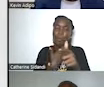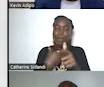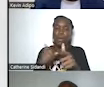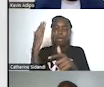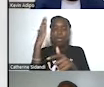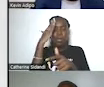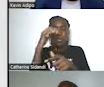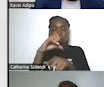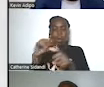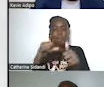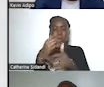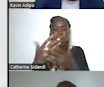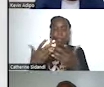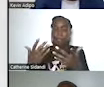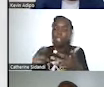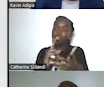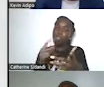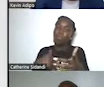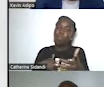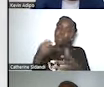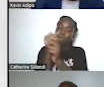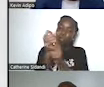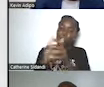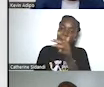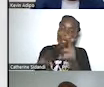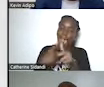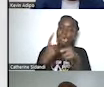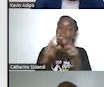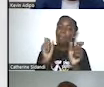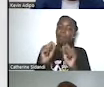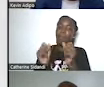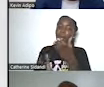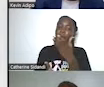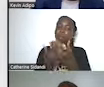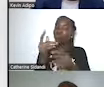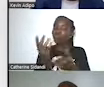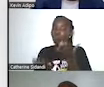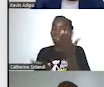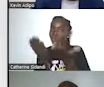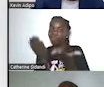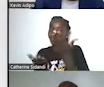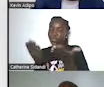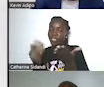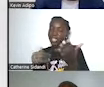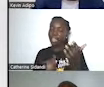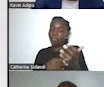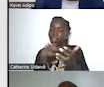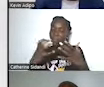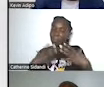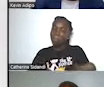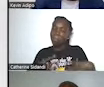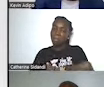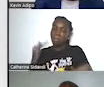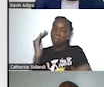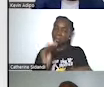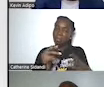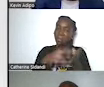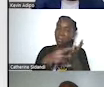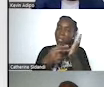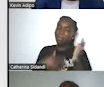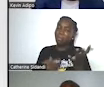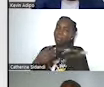or how do I do it? So revenue per employee will also help you gauge and see, I'm having so many people, less revenue, so meaning I'm paying more. So how